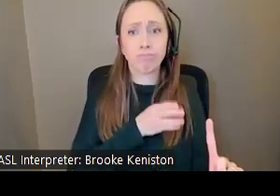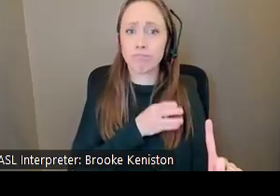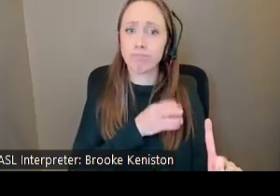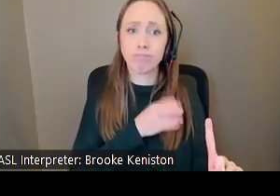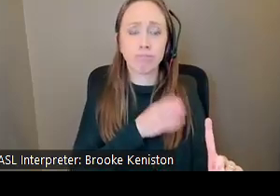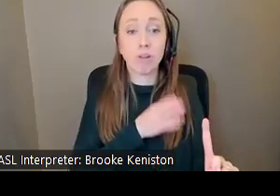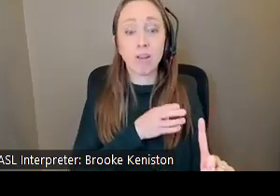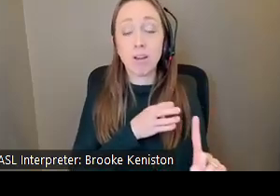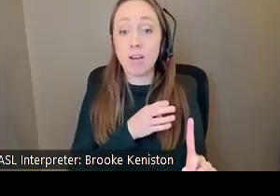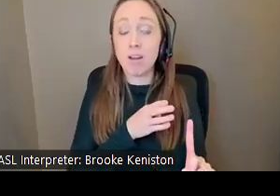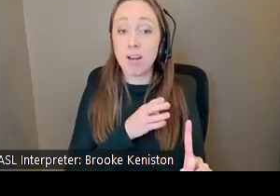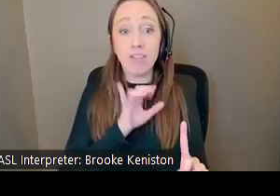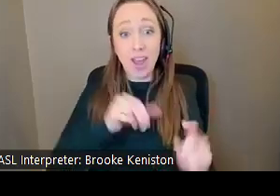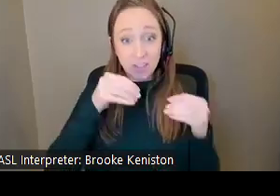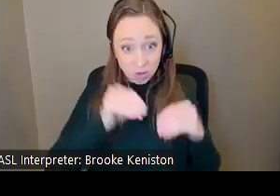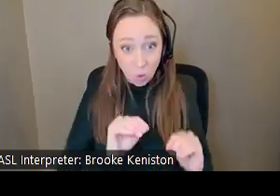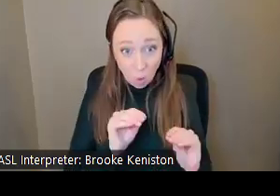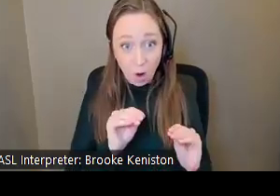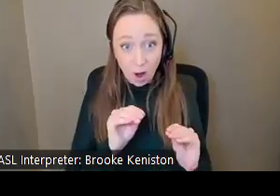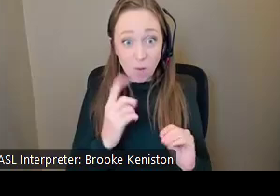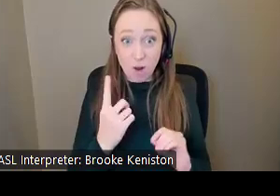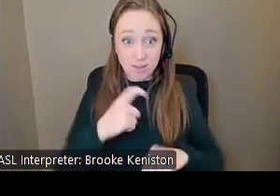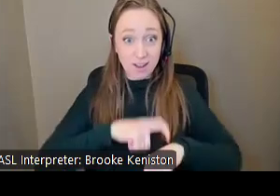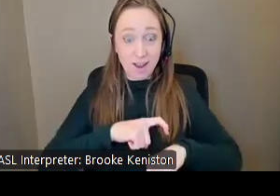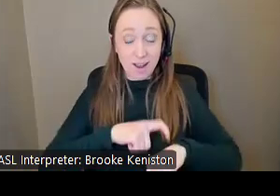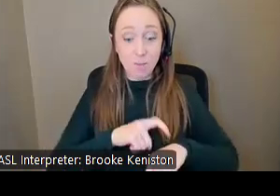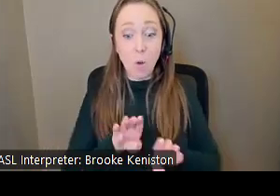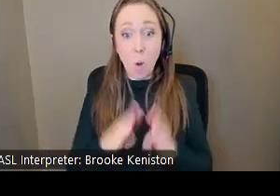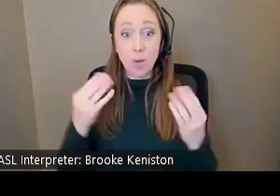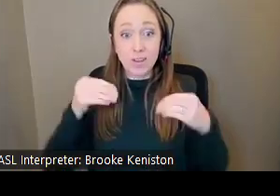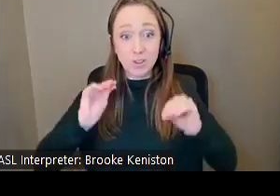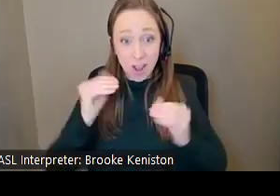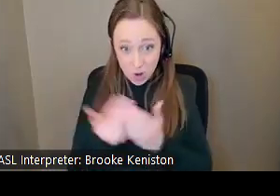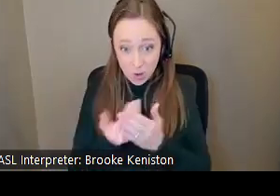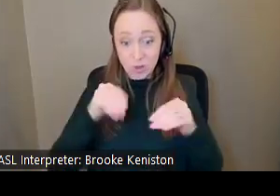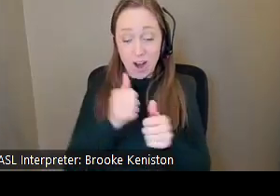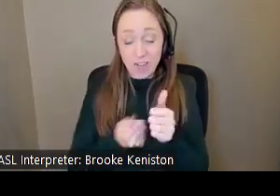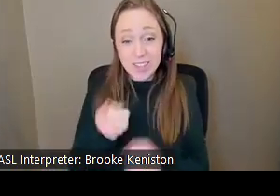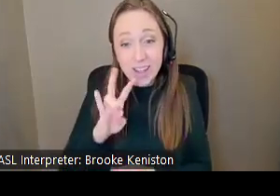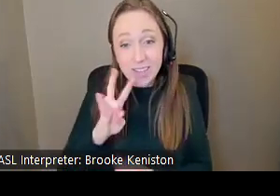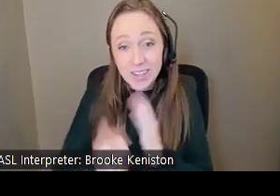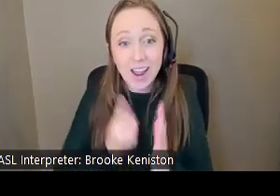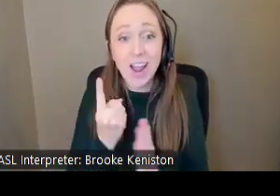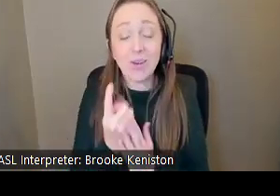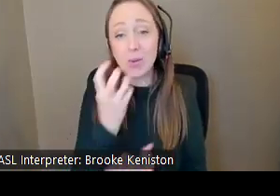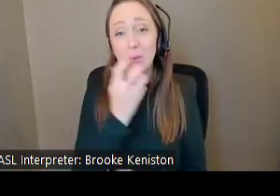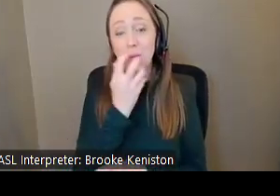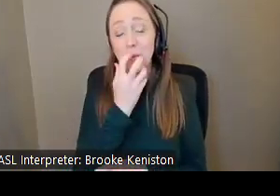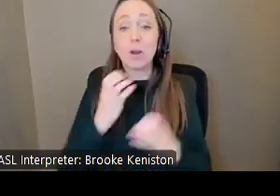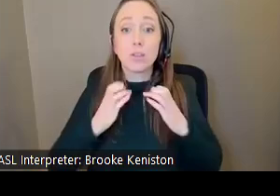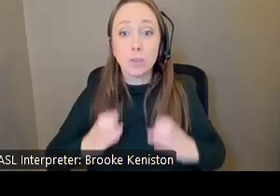store about every 17 hours. The customers would go visit the stores. They would rent movies and videos,